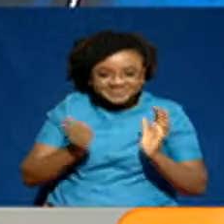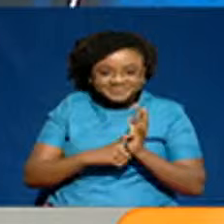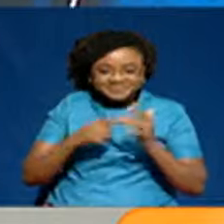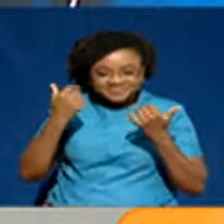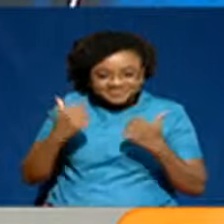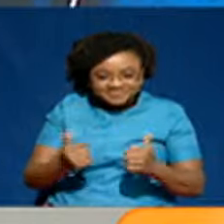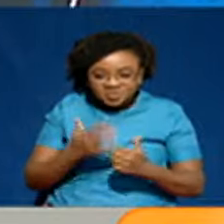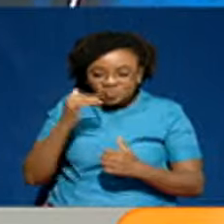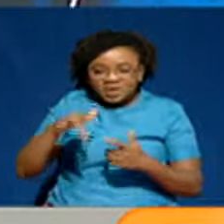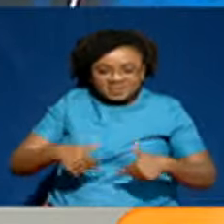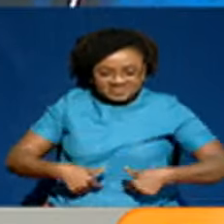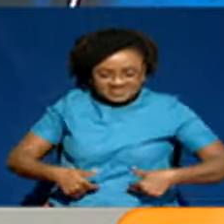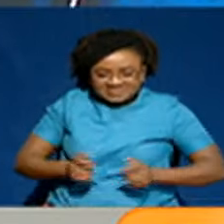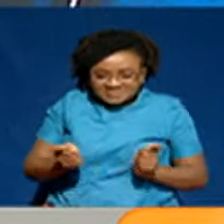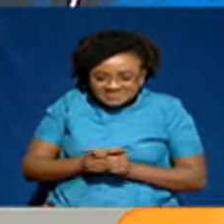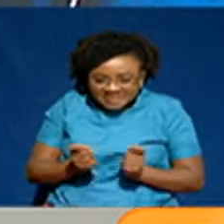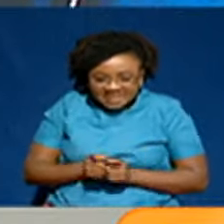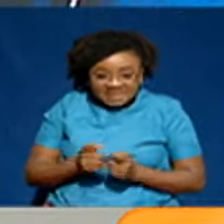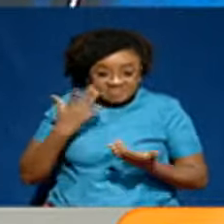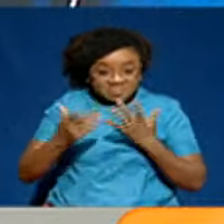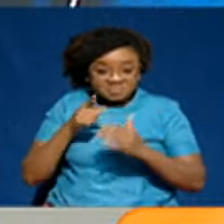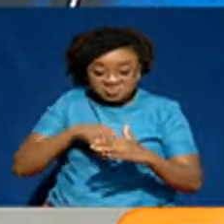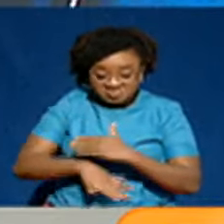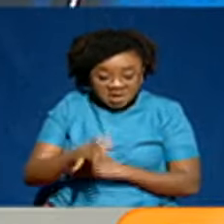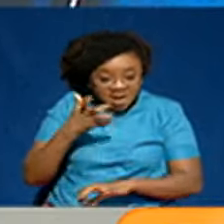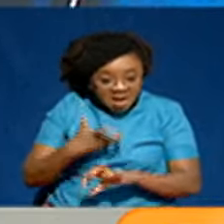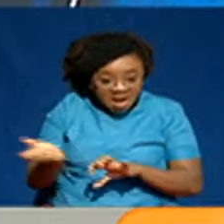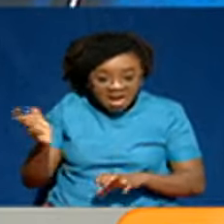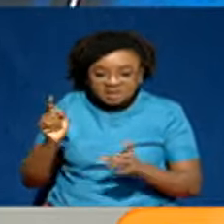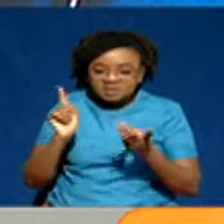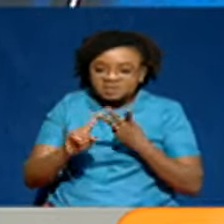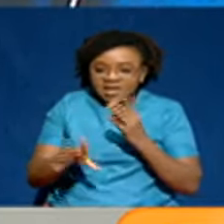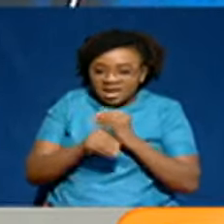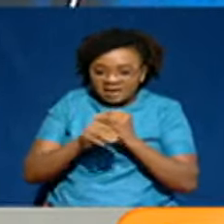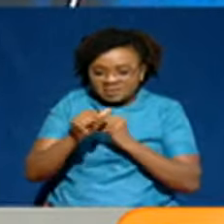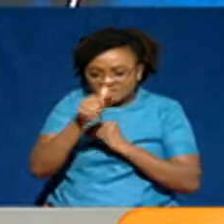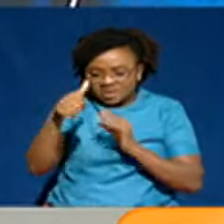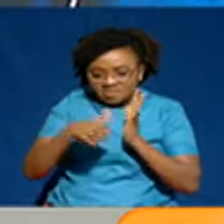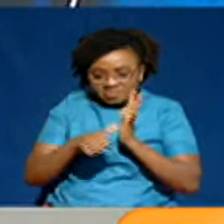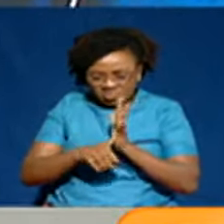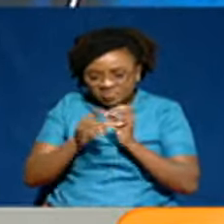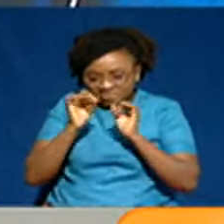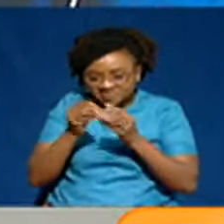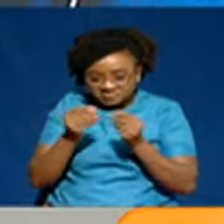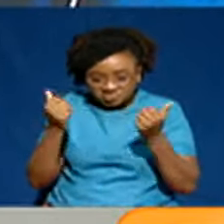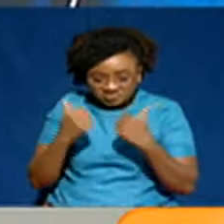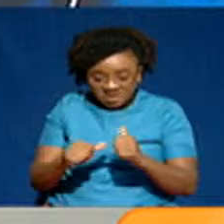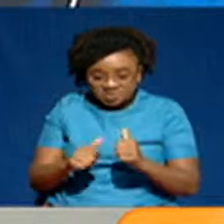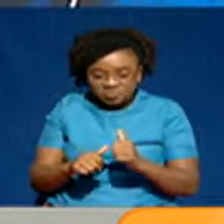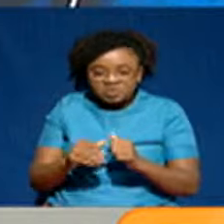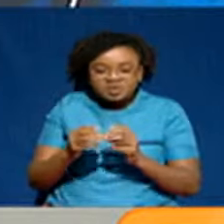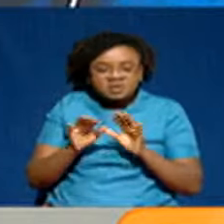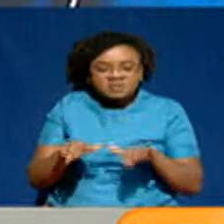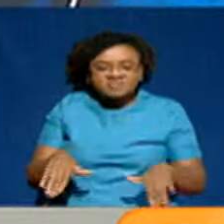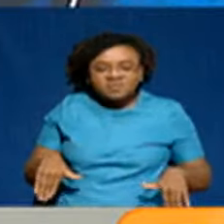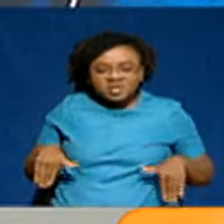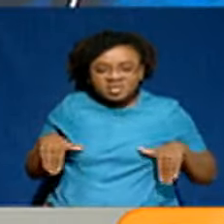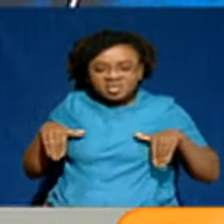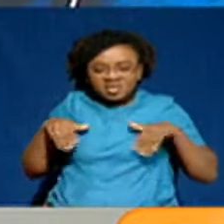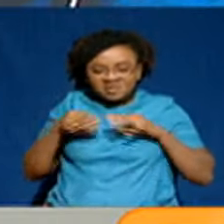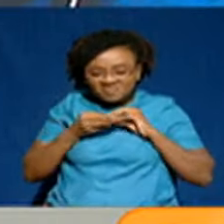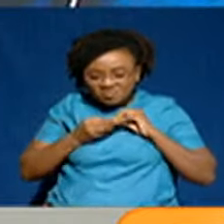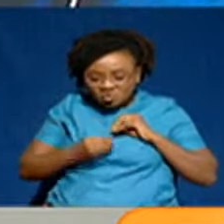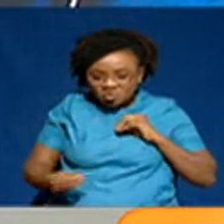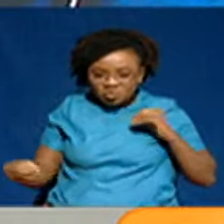to severe pain, infertility, and other complications if left untreated. For too long, the agony of